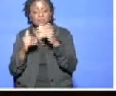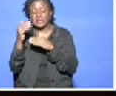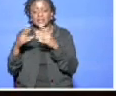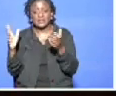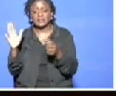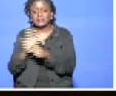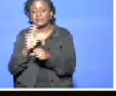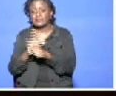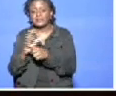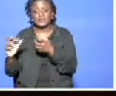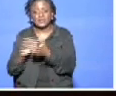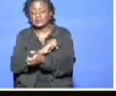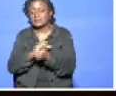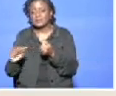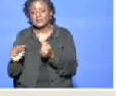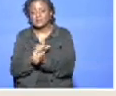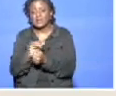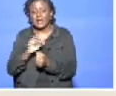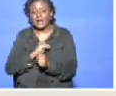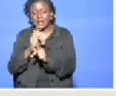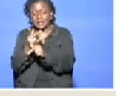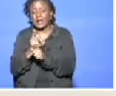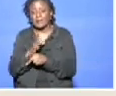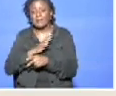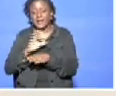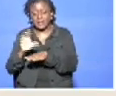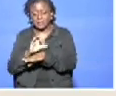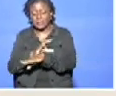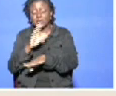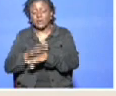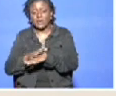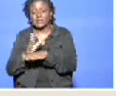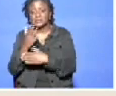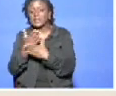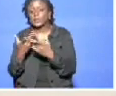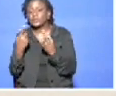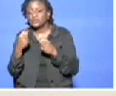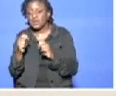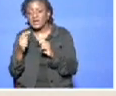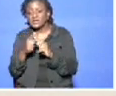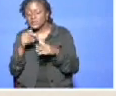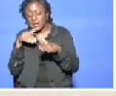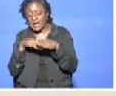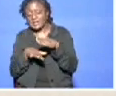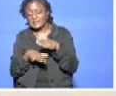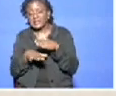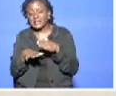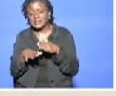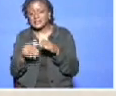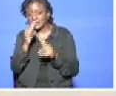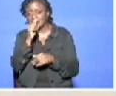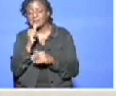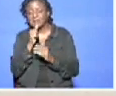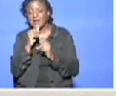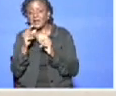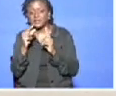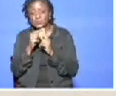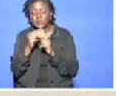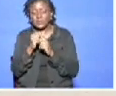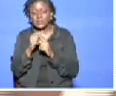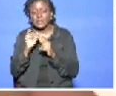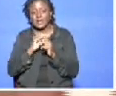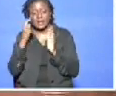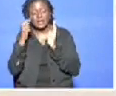noticed that my computer was on and someone was trying to access the password. I then noticed that the door to